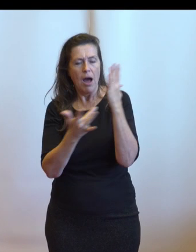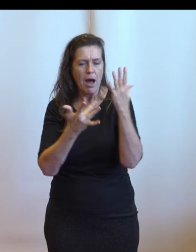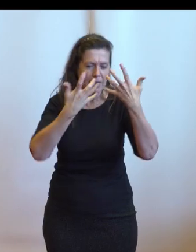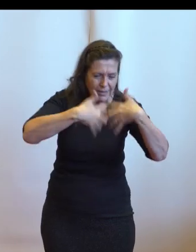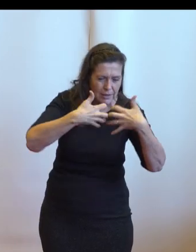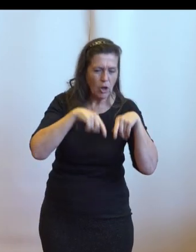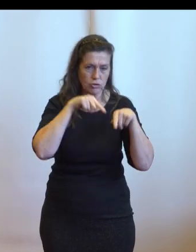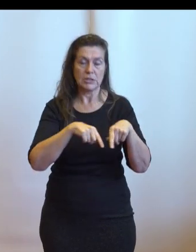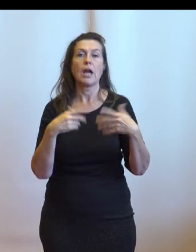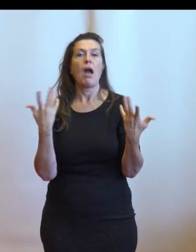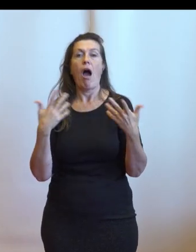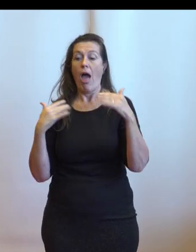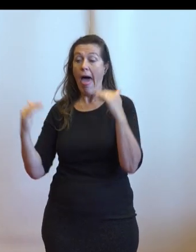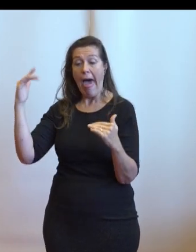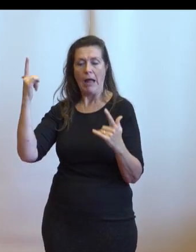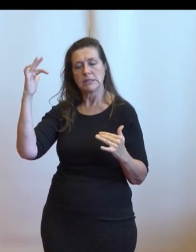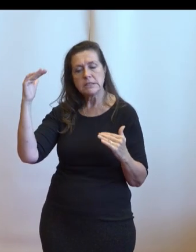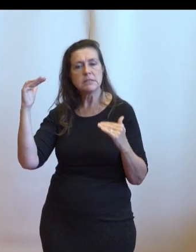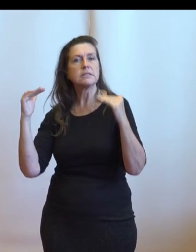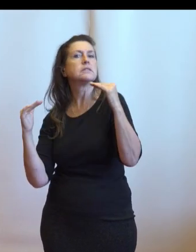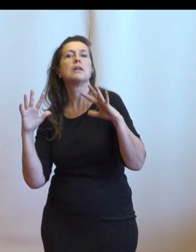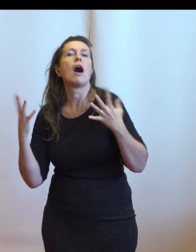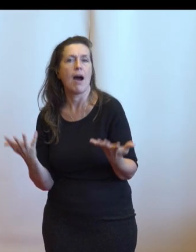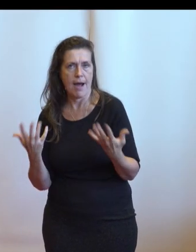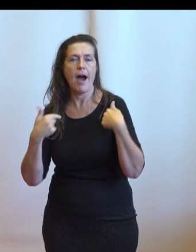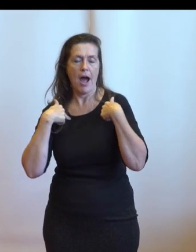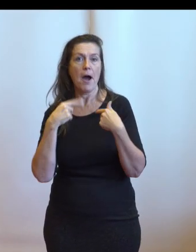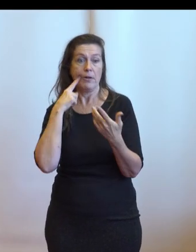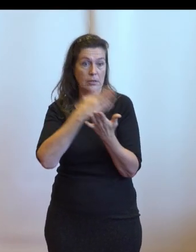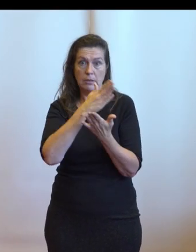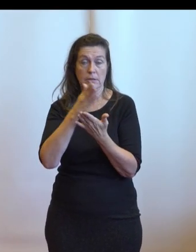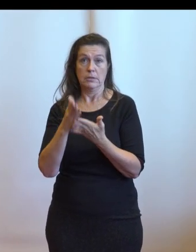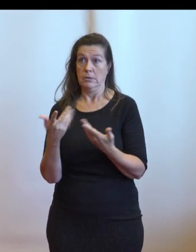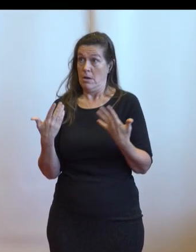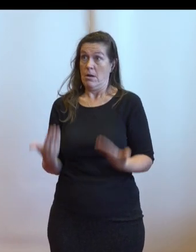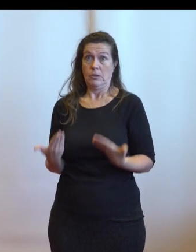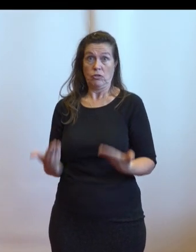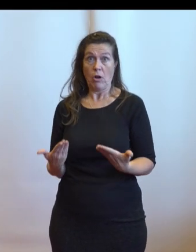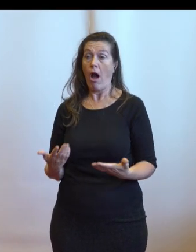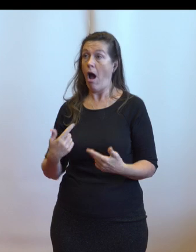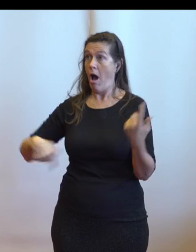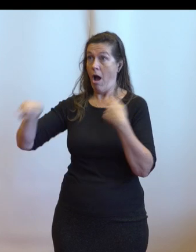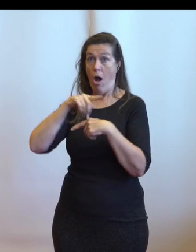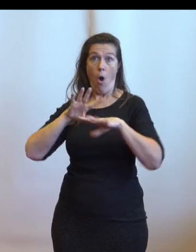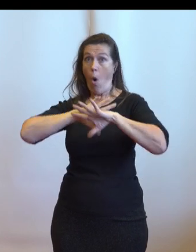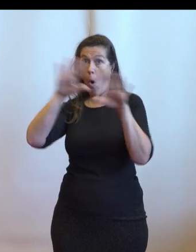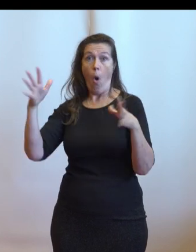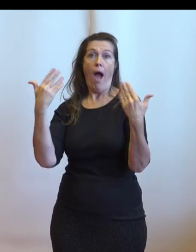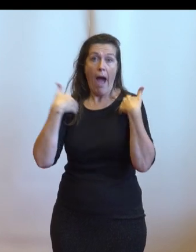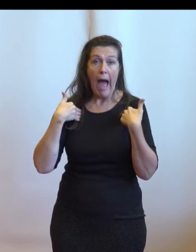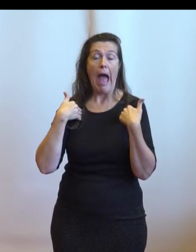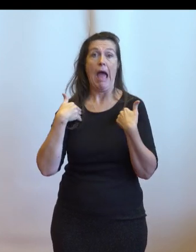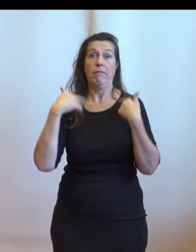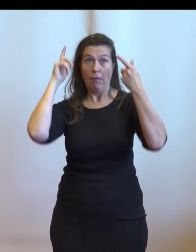even the playing field. Technology has become so integral in what we do these days. No one can do anything without having an iPhone or an Android phone attached